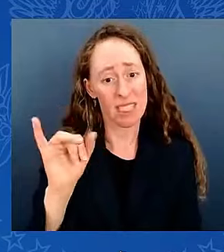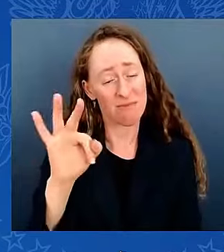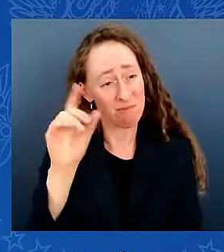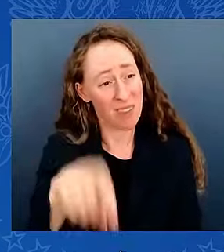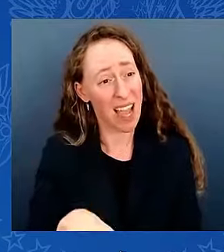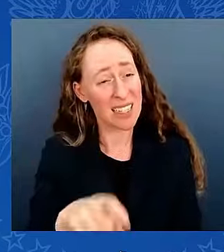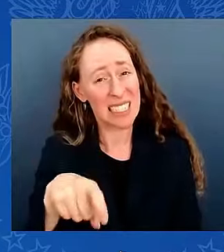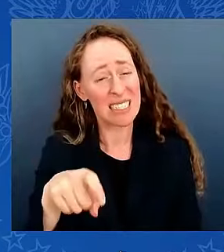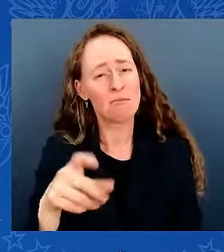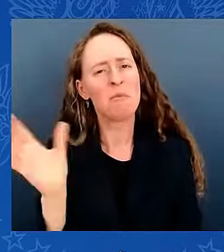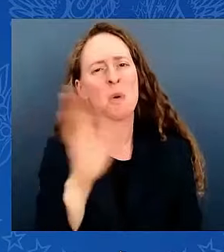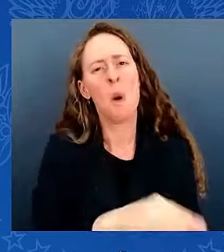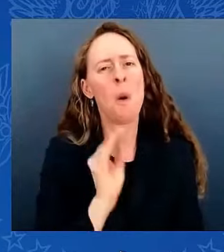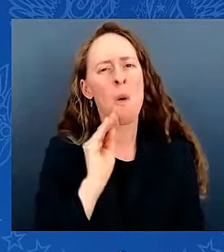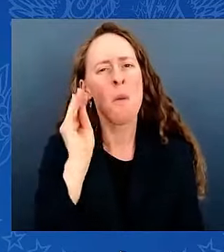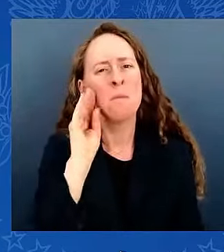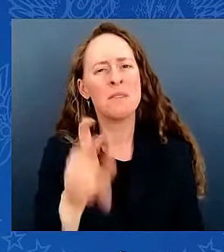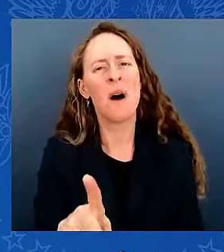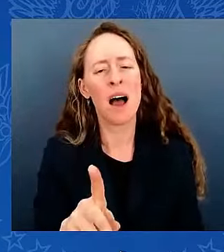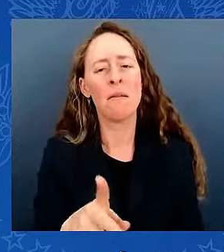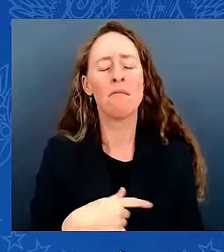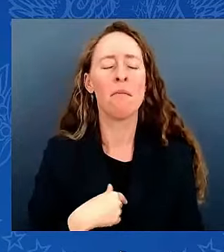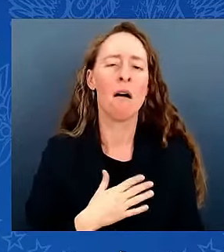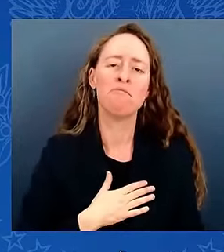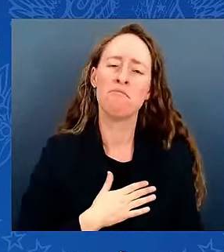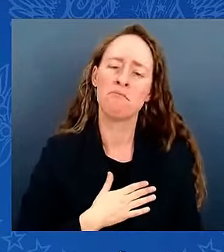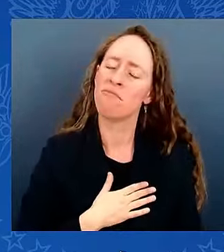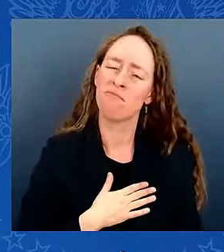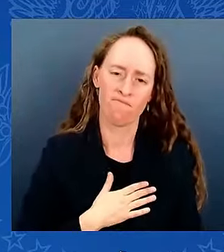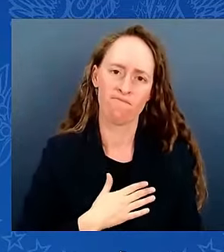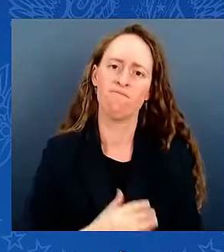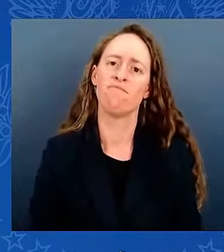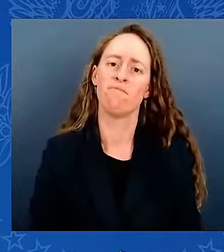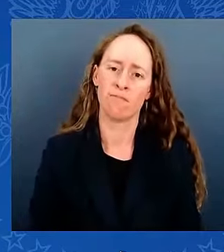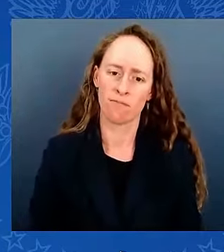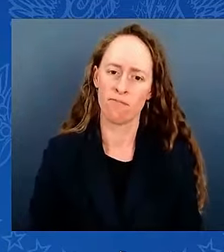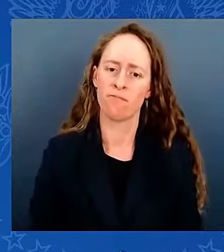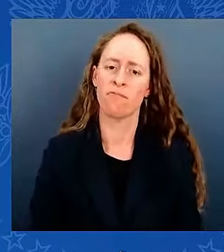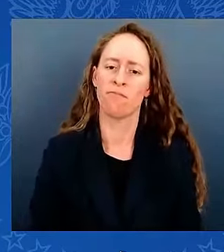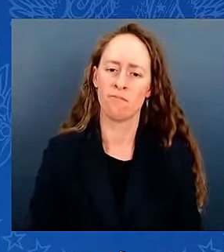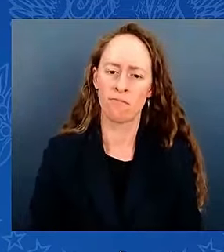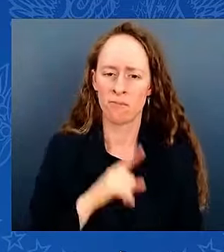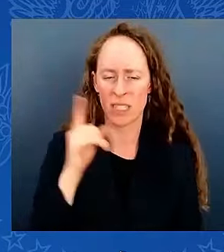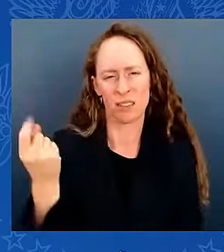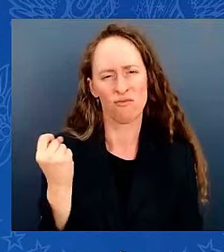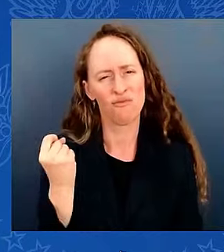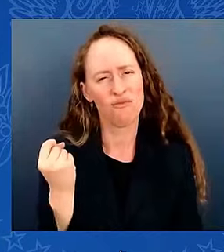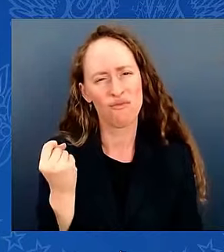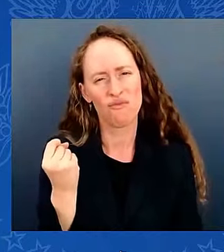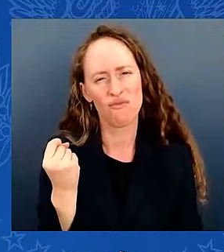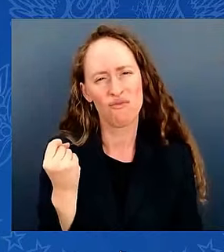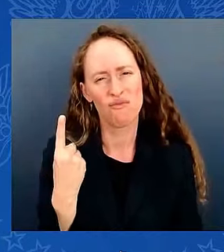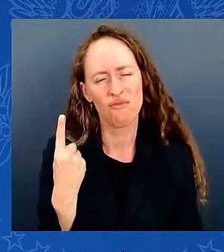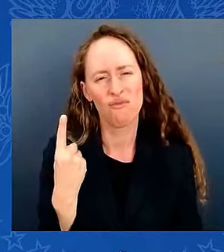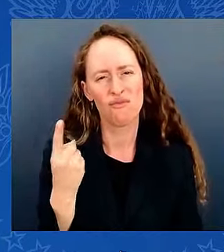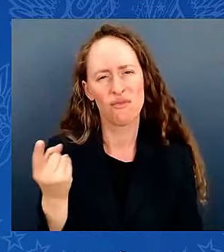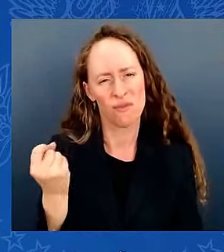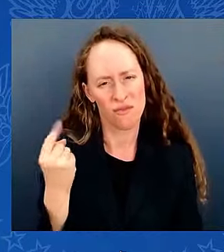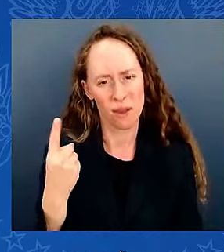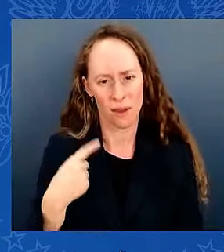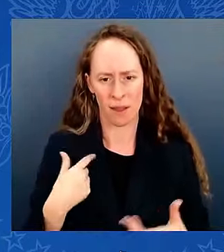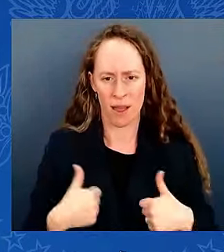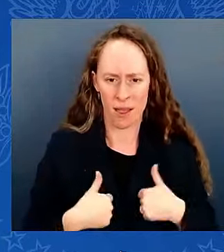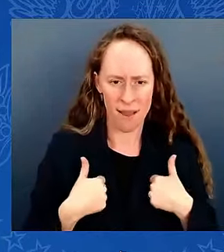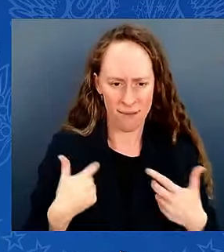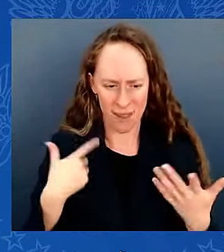The president's graciousness and understanding in that moment was incredibly important to me as a mother. And the reason I'm able to do this job